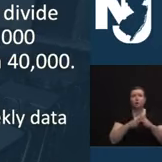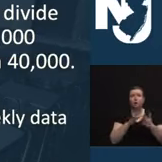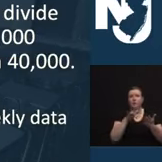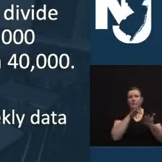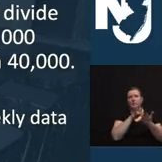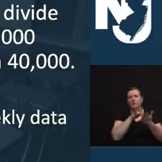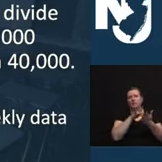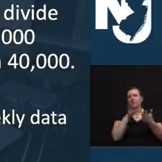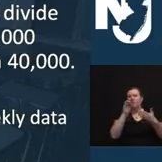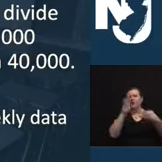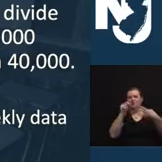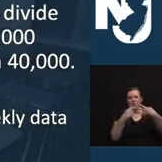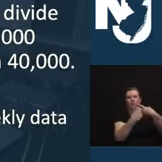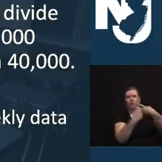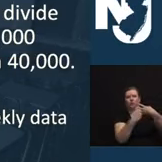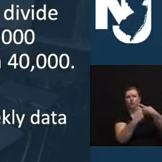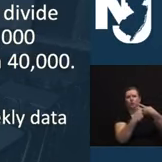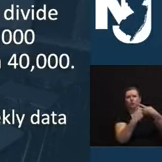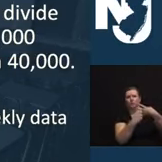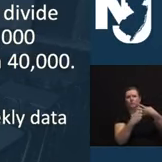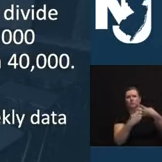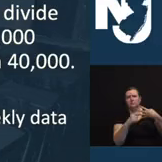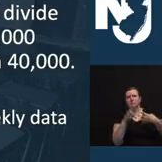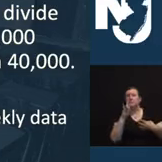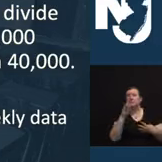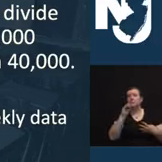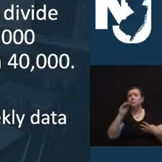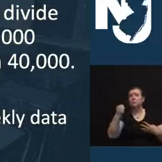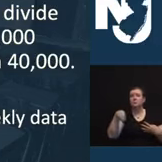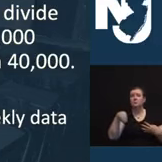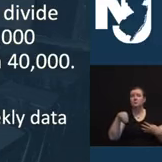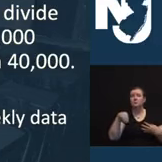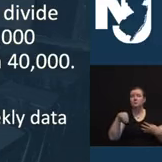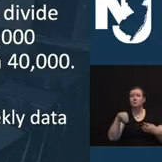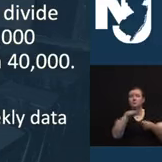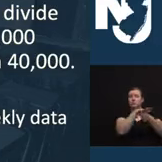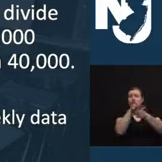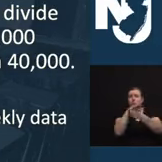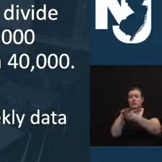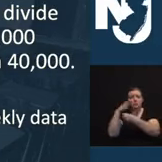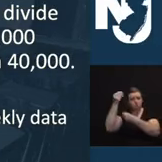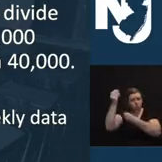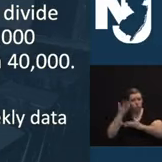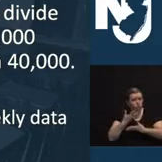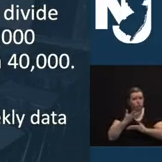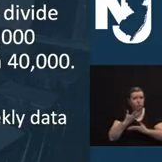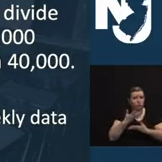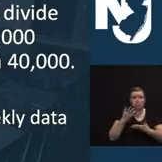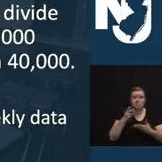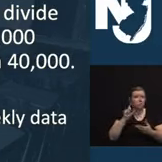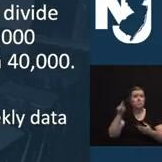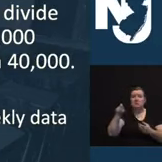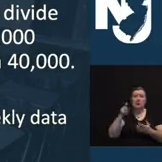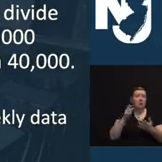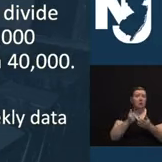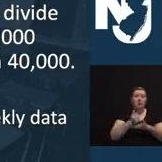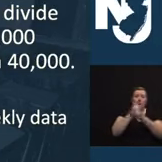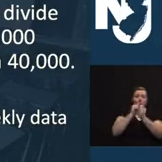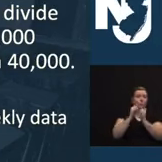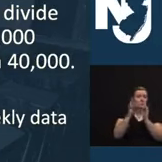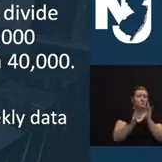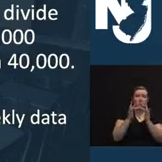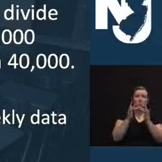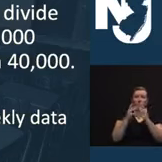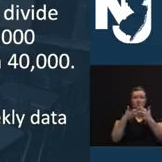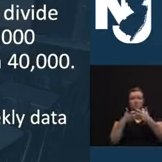have reported that they currently have no device or connectivity needs. The initial estimates from the summer